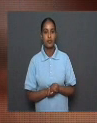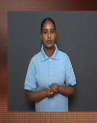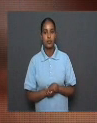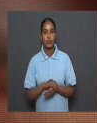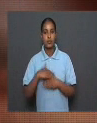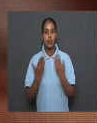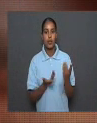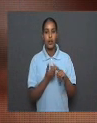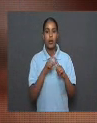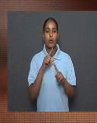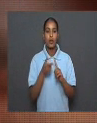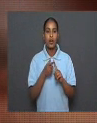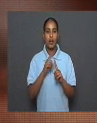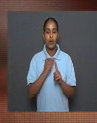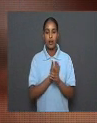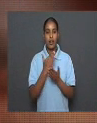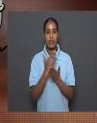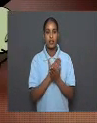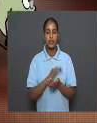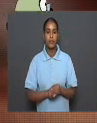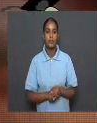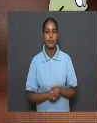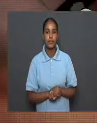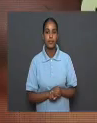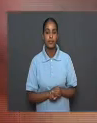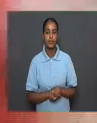Let's get back to our lesson.